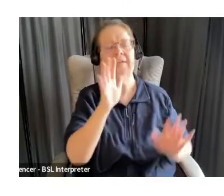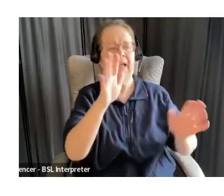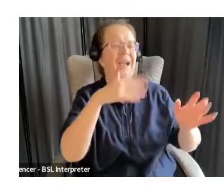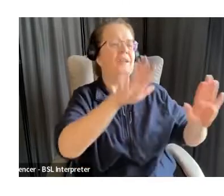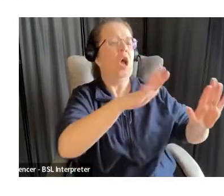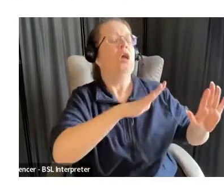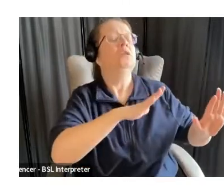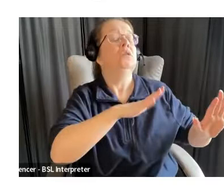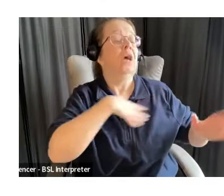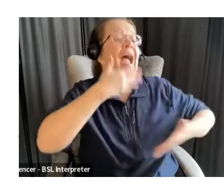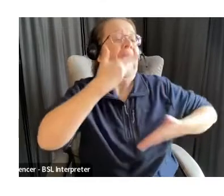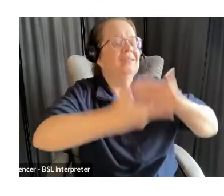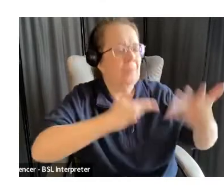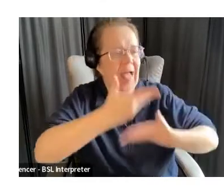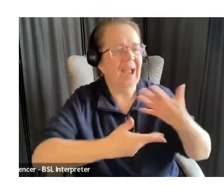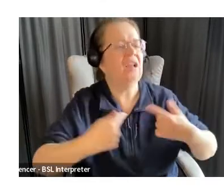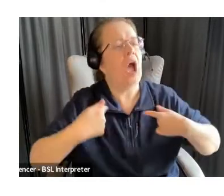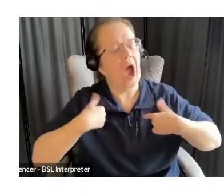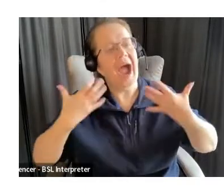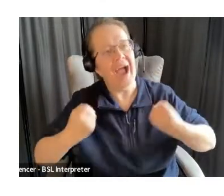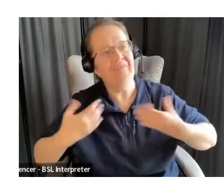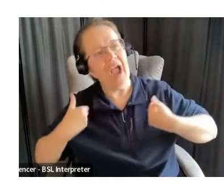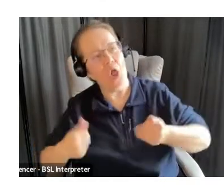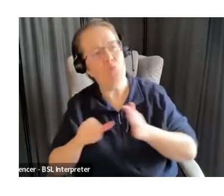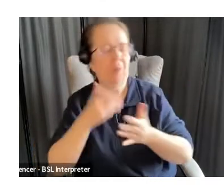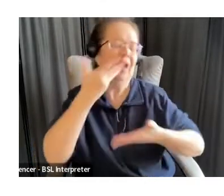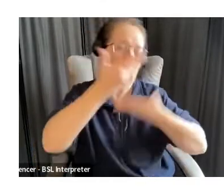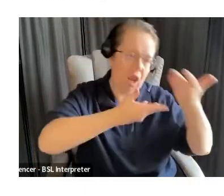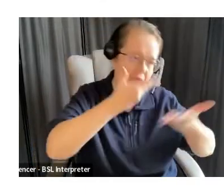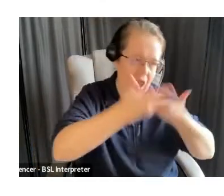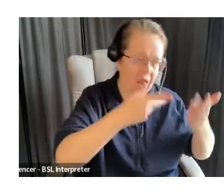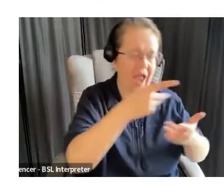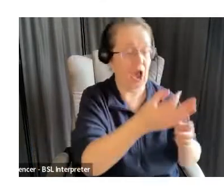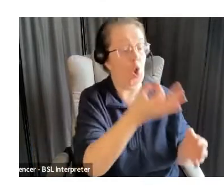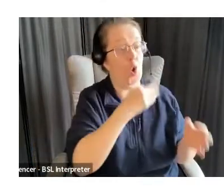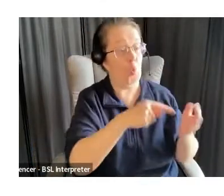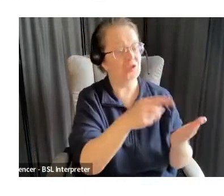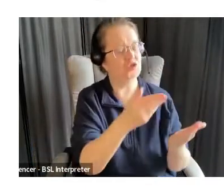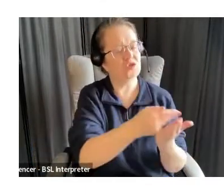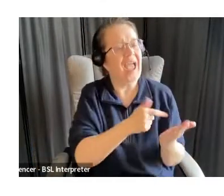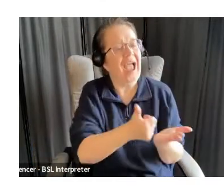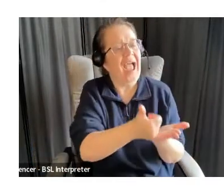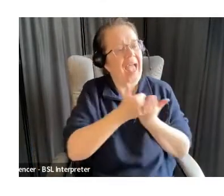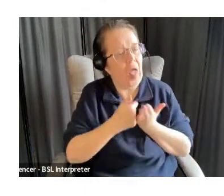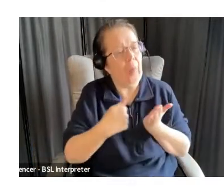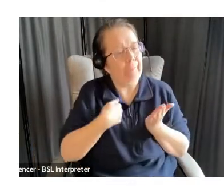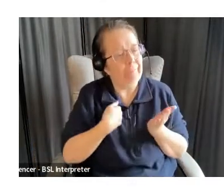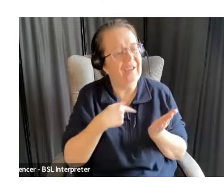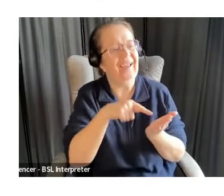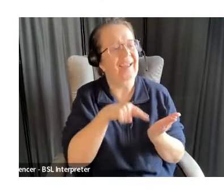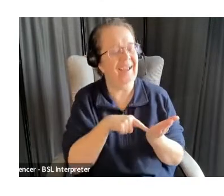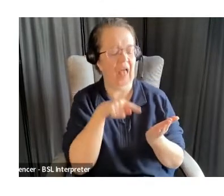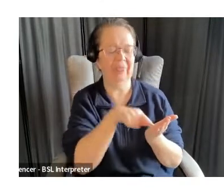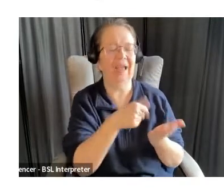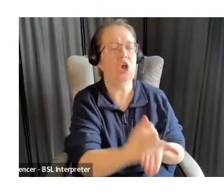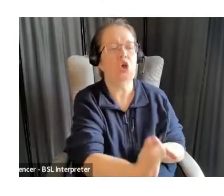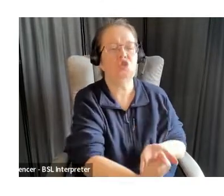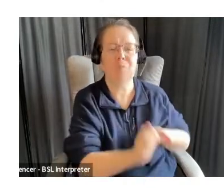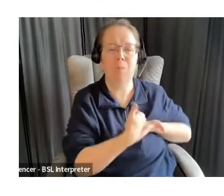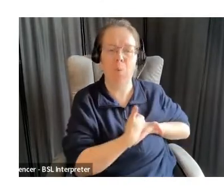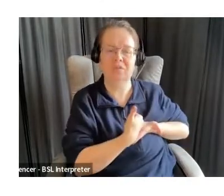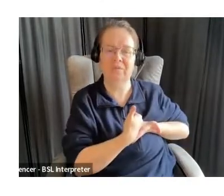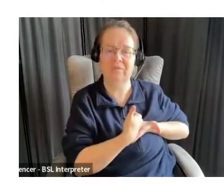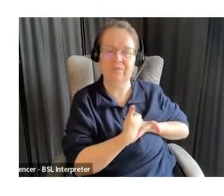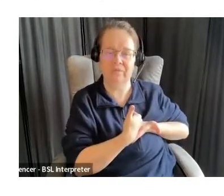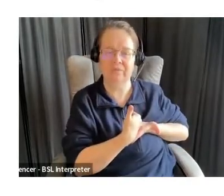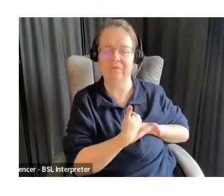explaining your condition and why giving you the questions in advance can be supportive to you